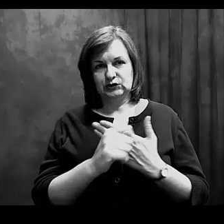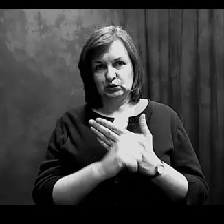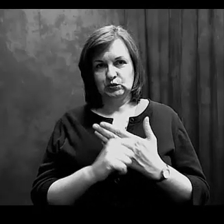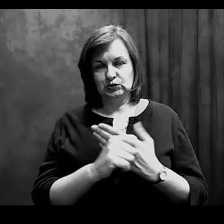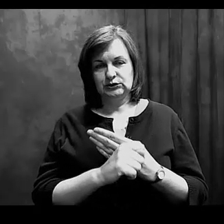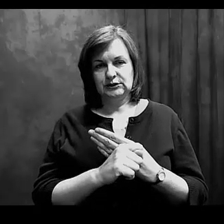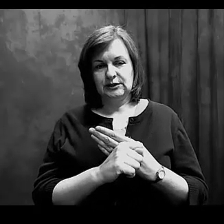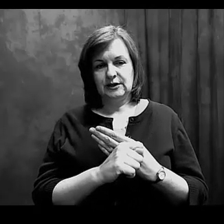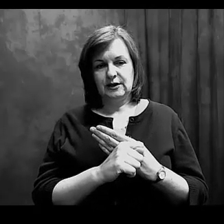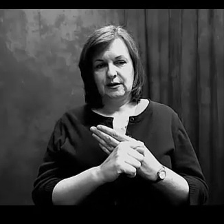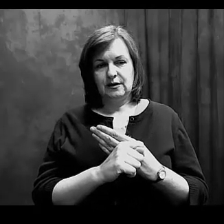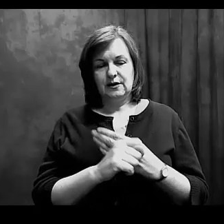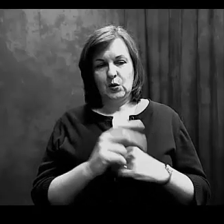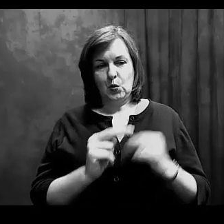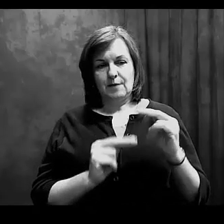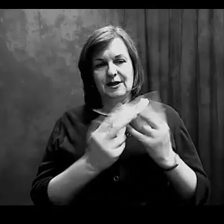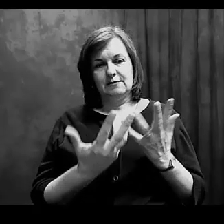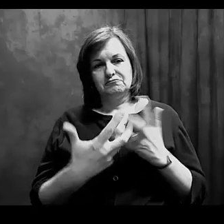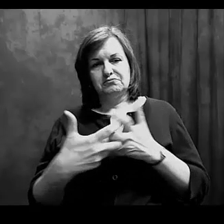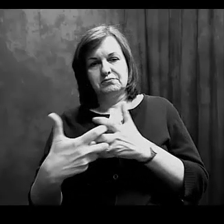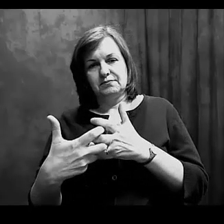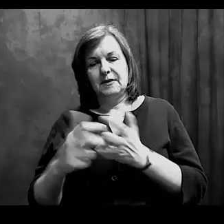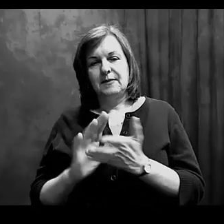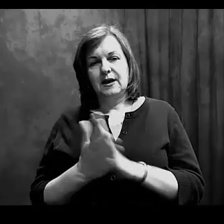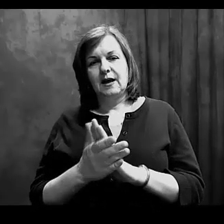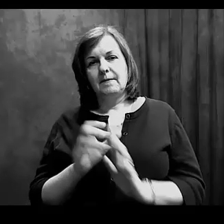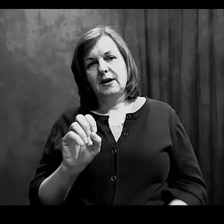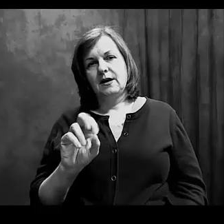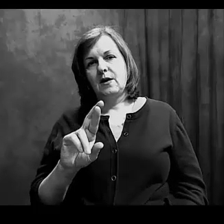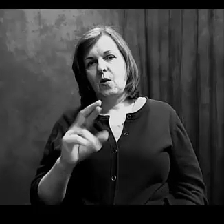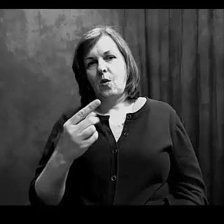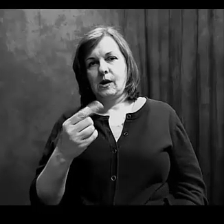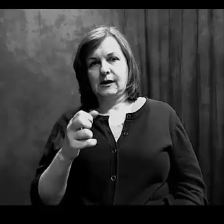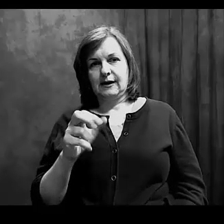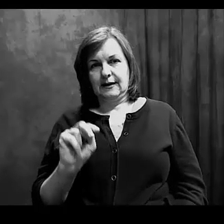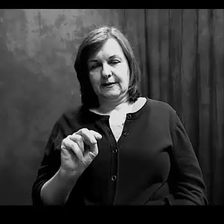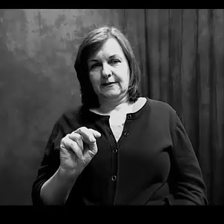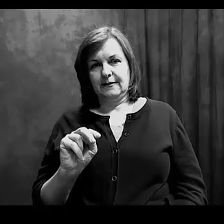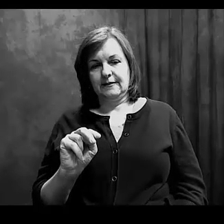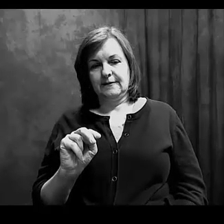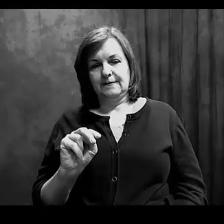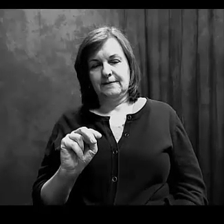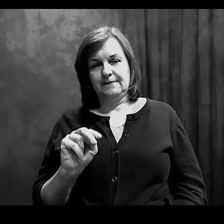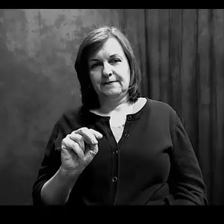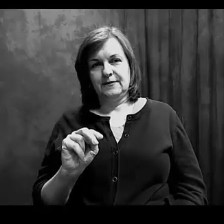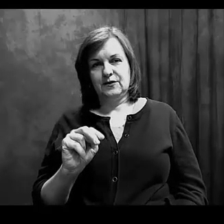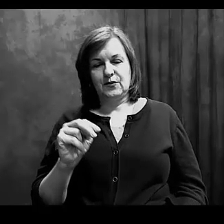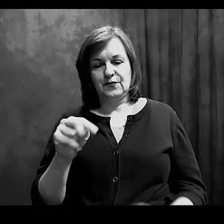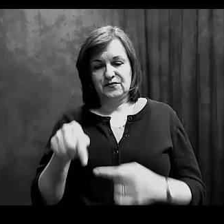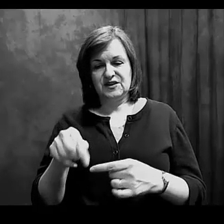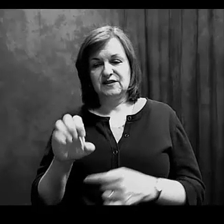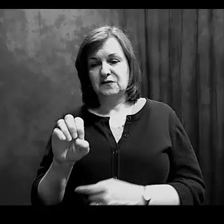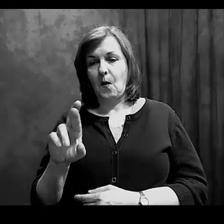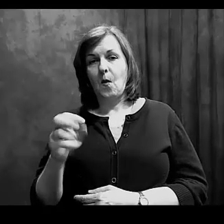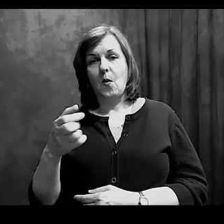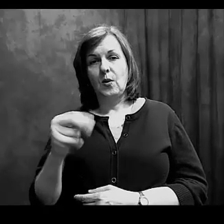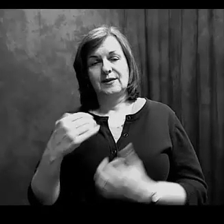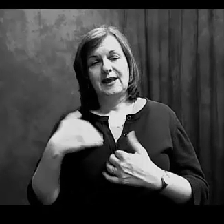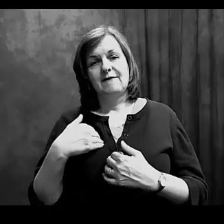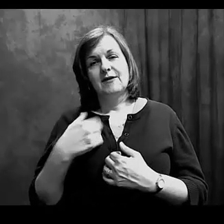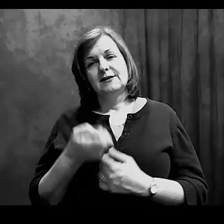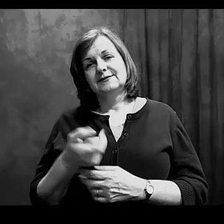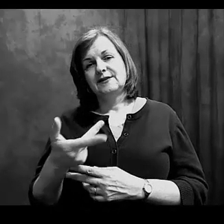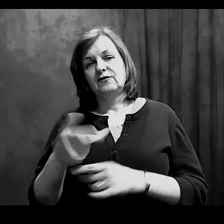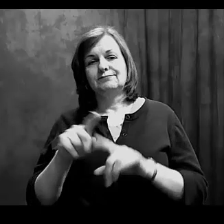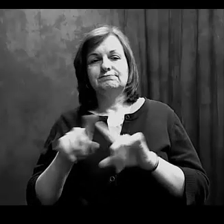And these tissues are going to build into organs. So we're going to need multiple functions in these organs.